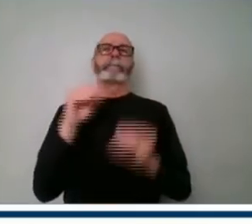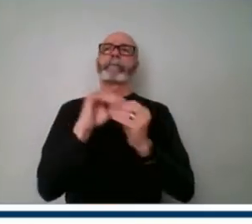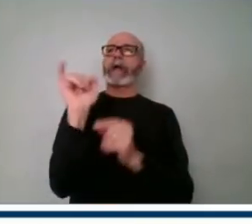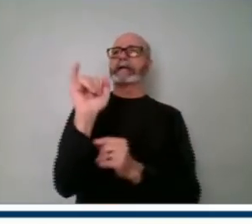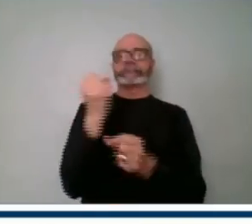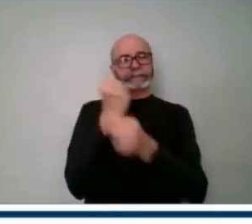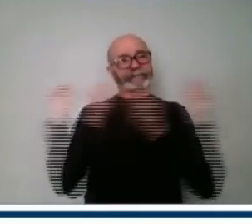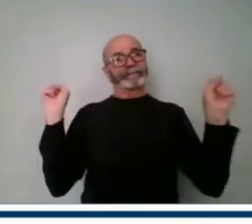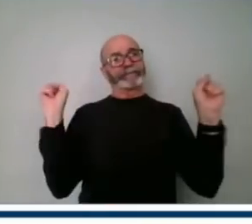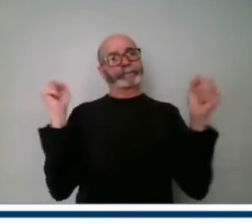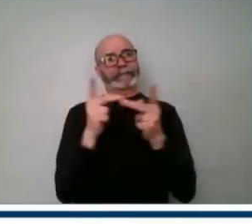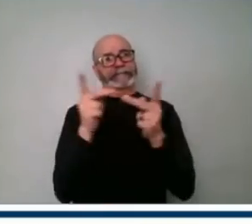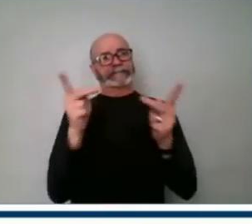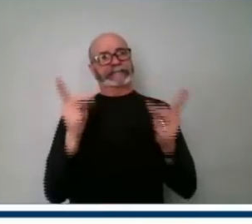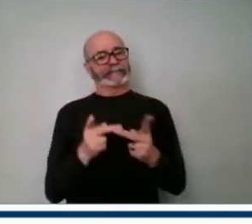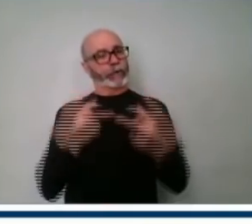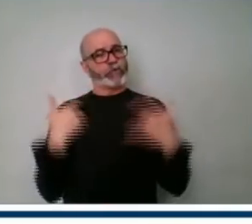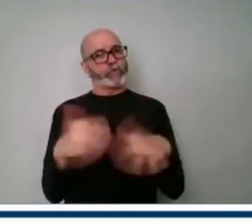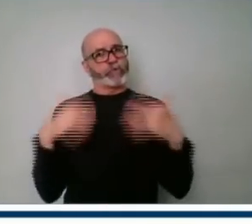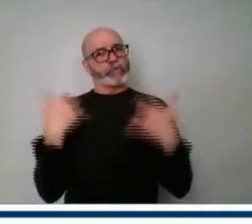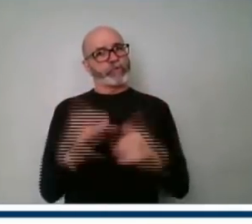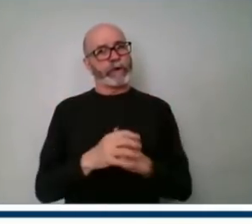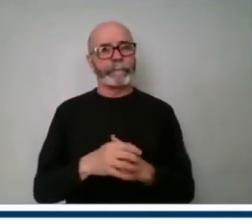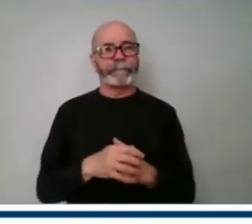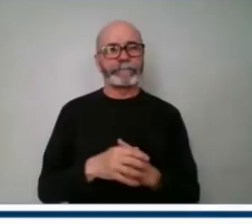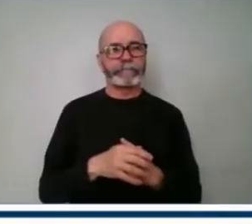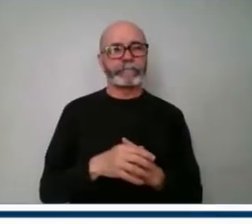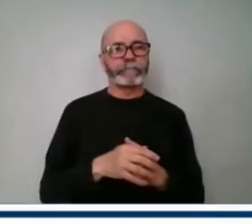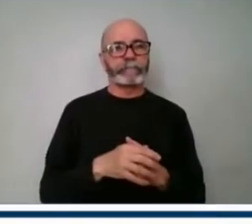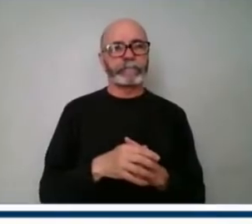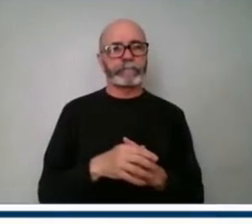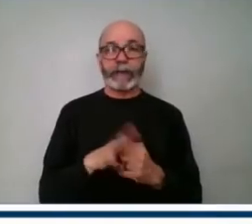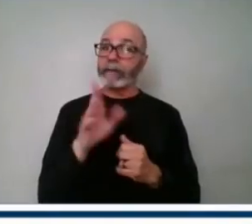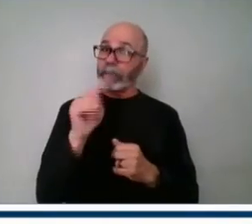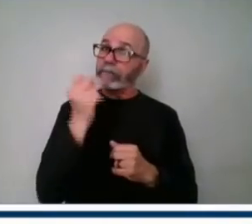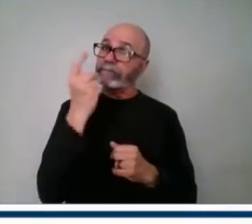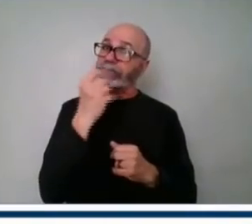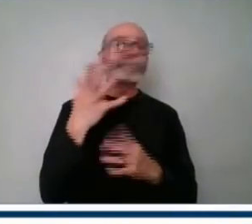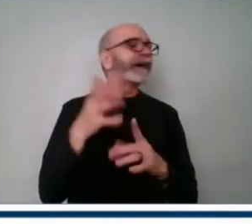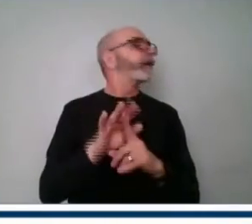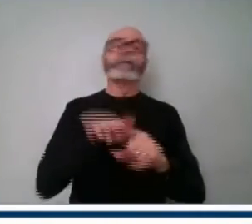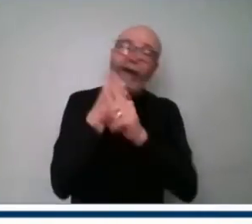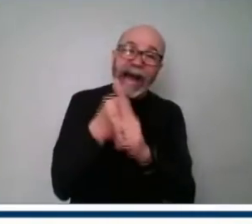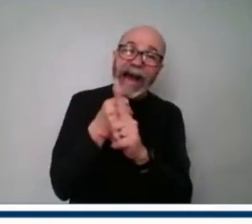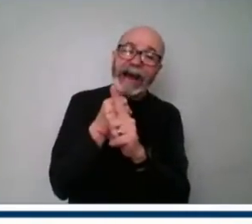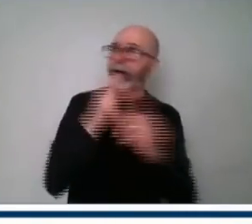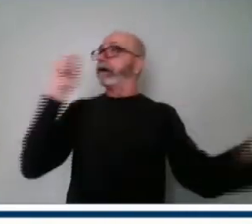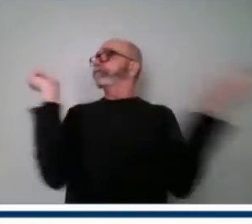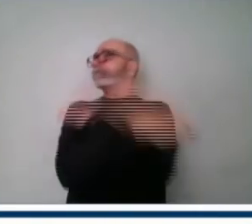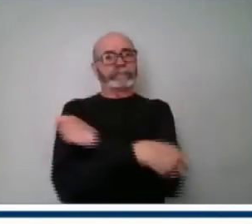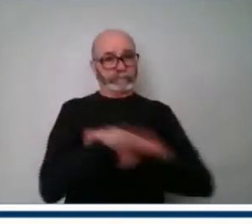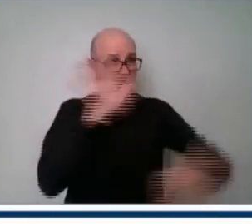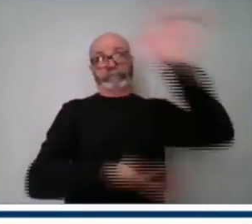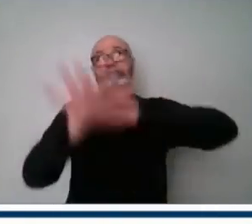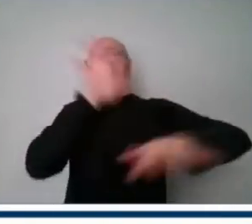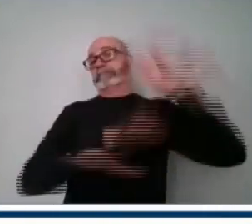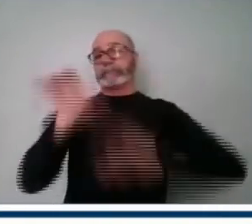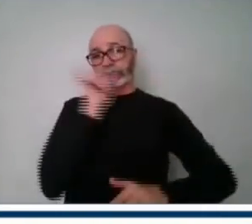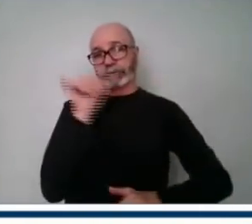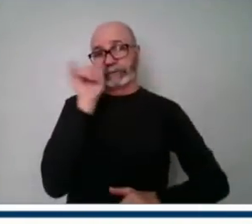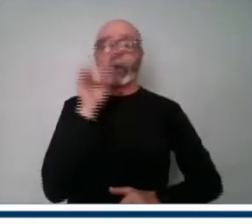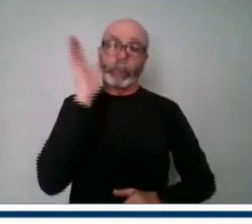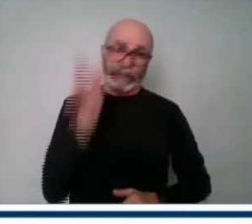we cannot forget that things can change quickly. And until the majority of Nova Scotians have received their first dose